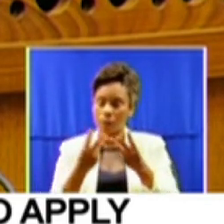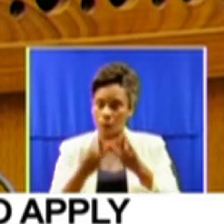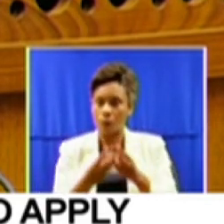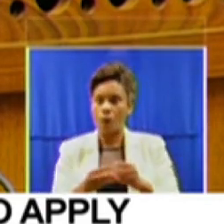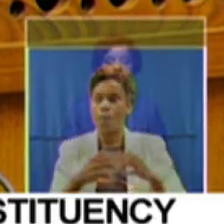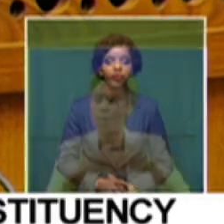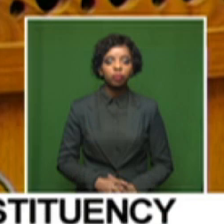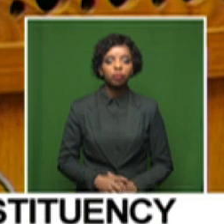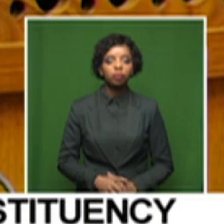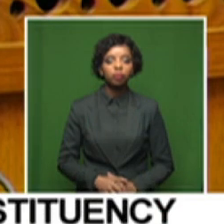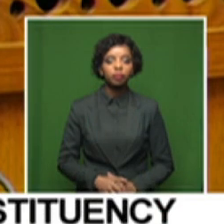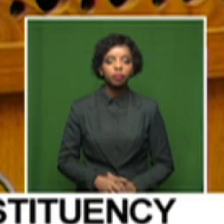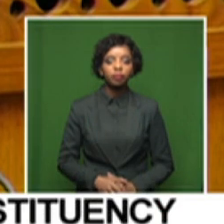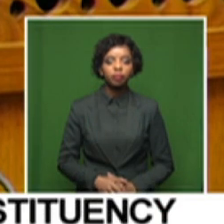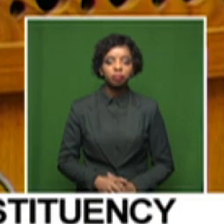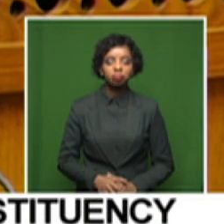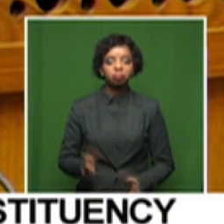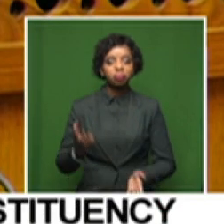President.